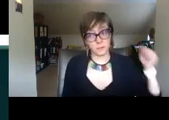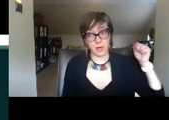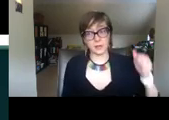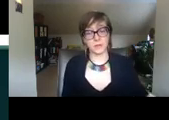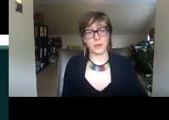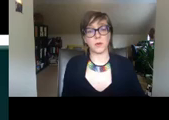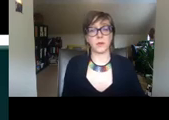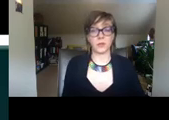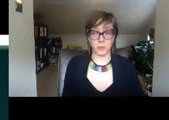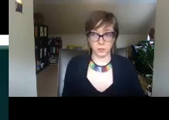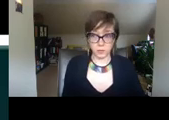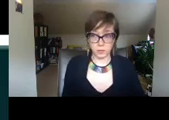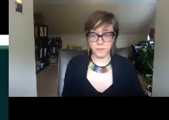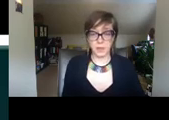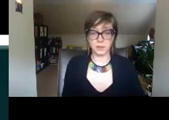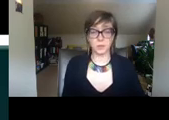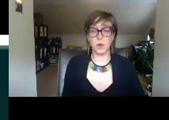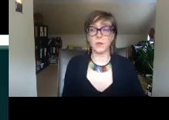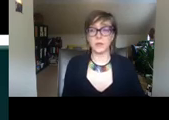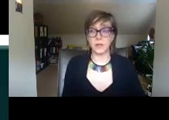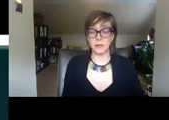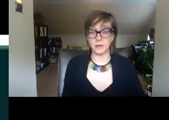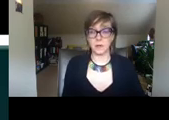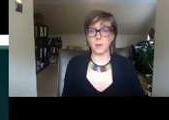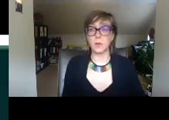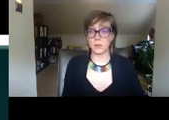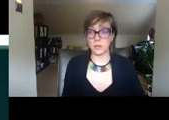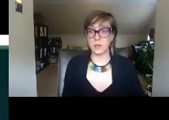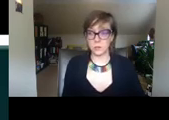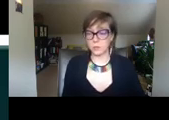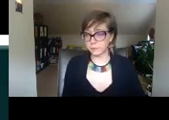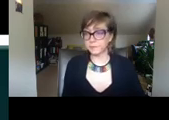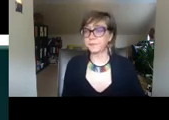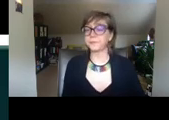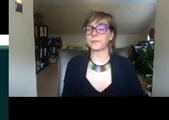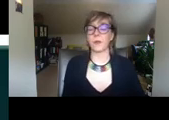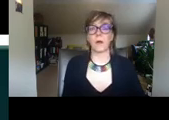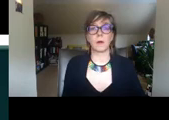November, past November, for interpreters. And so all these links we will send to you